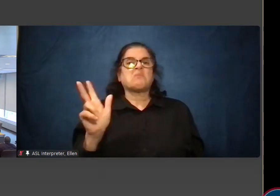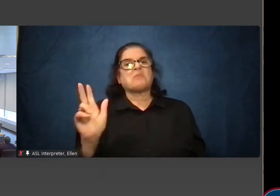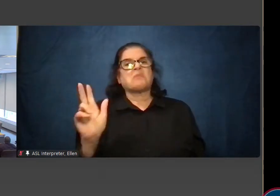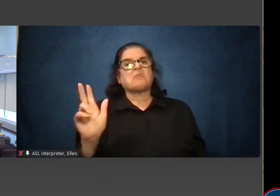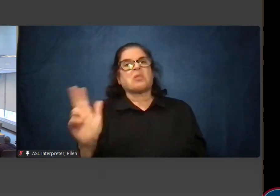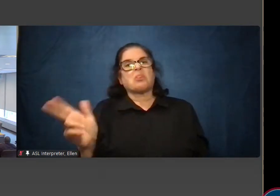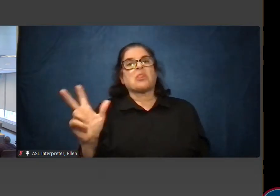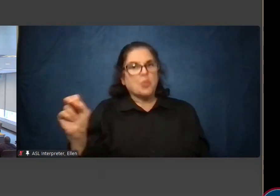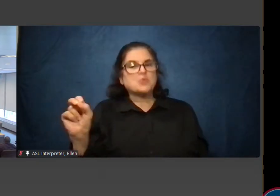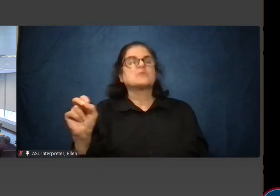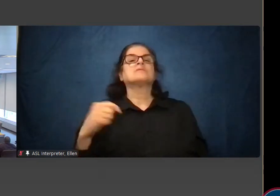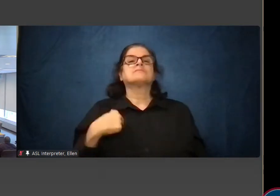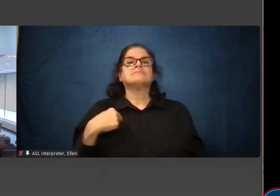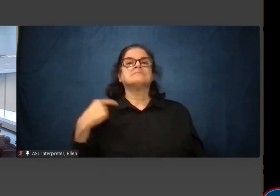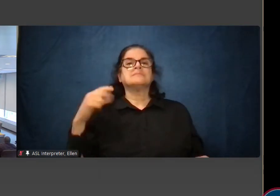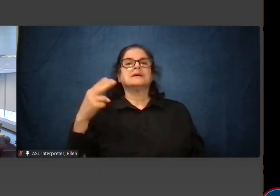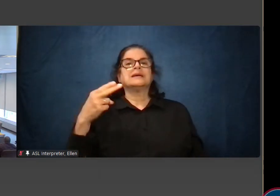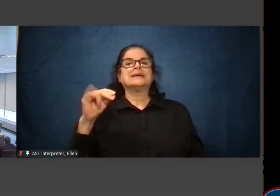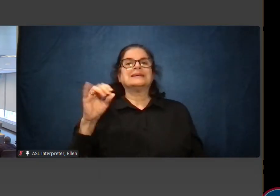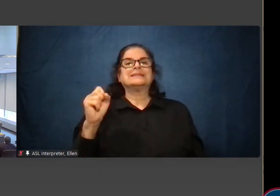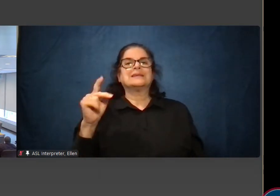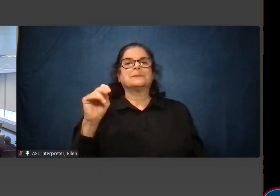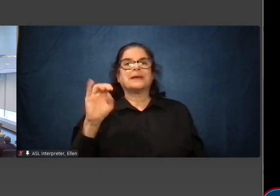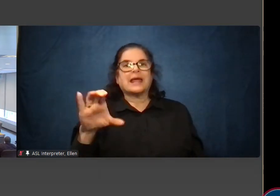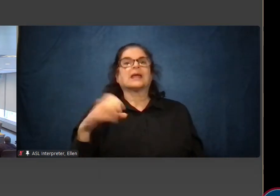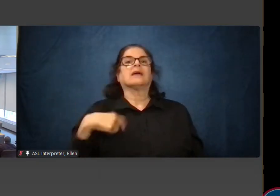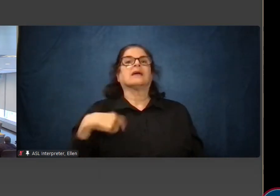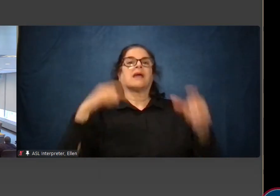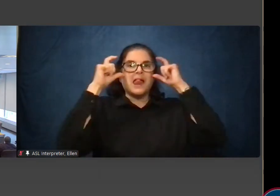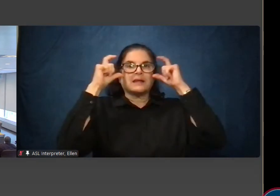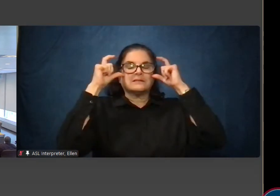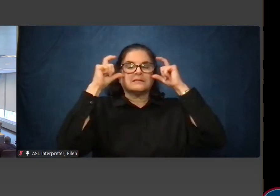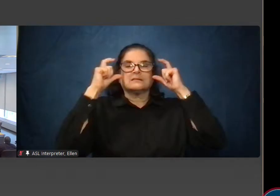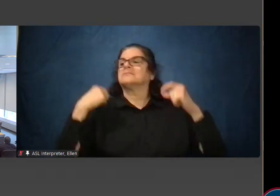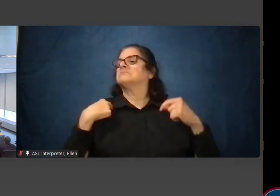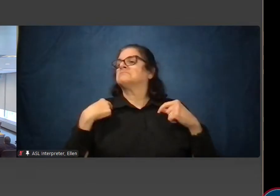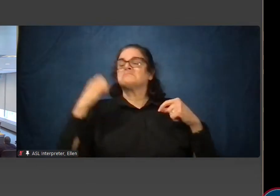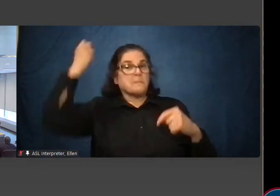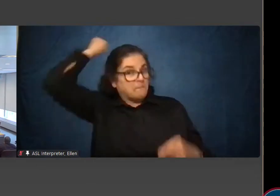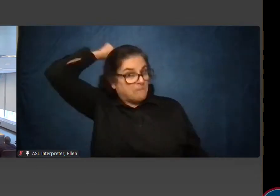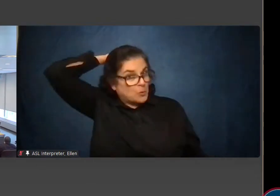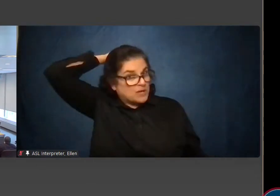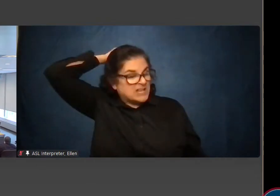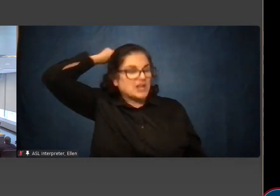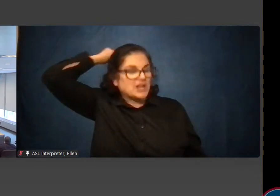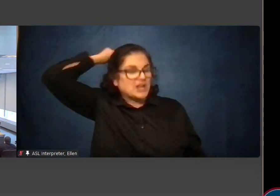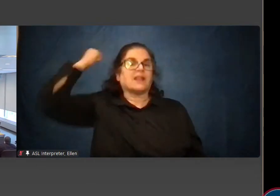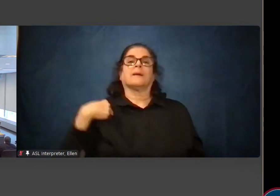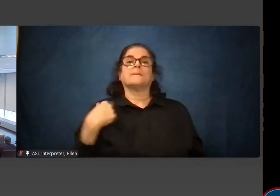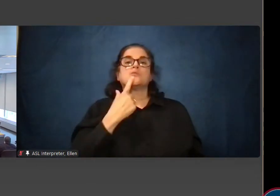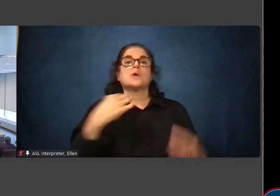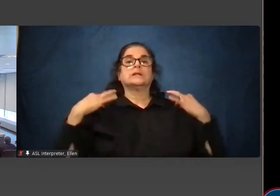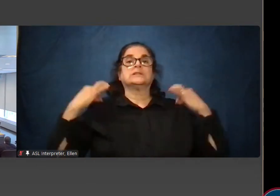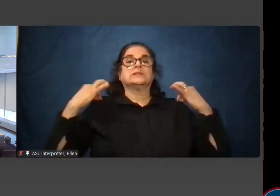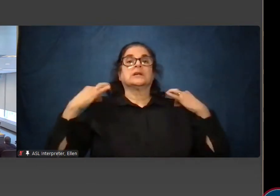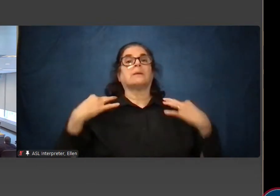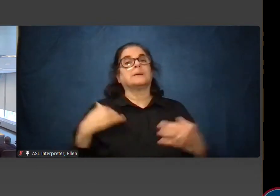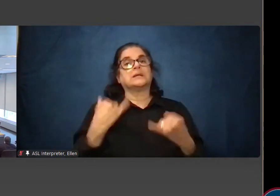with glasses, slick back ponytail, with a red t-shirt on, and I am a independent disability